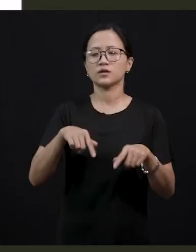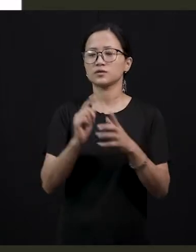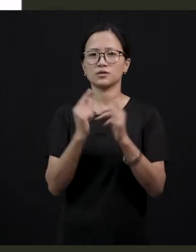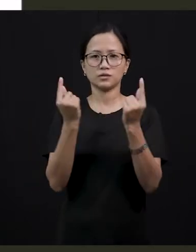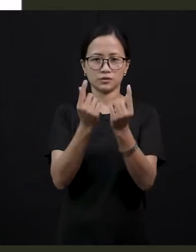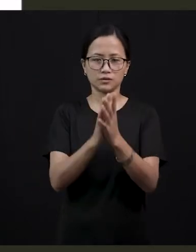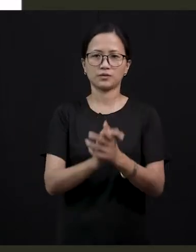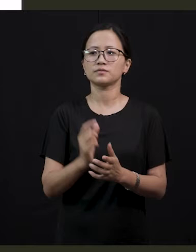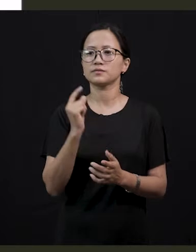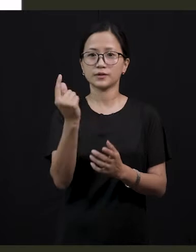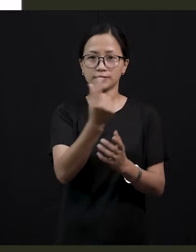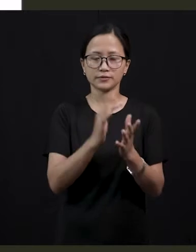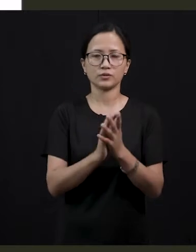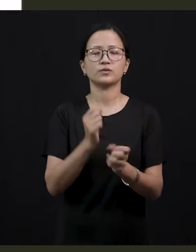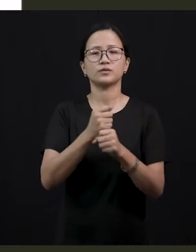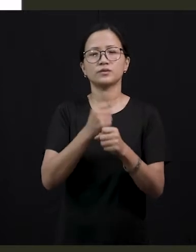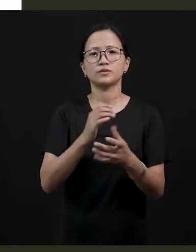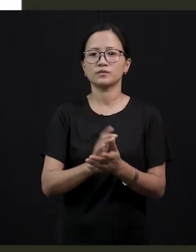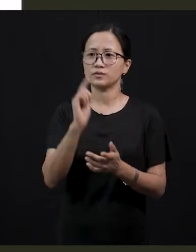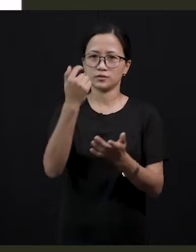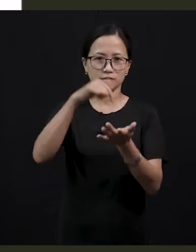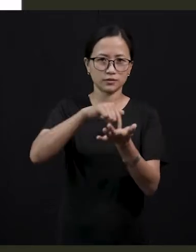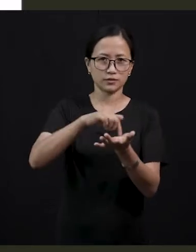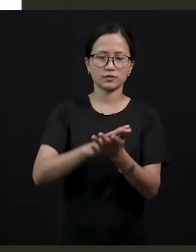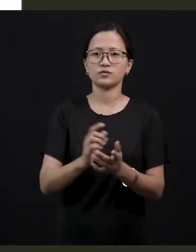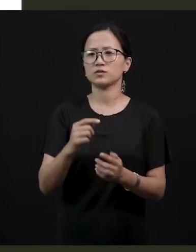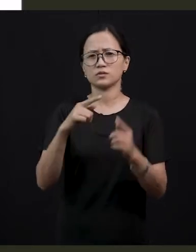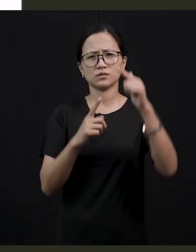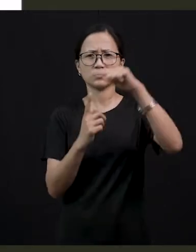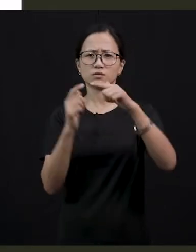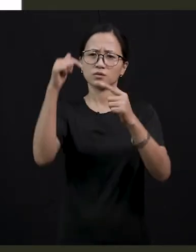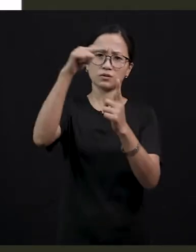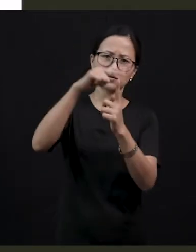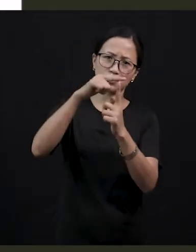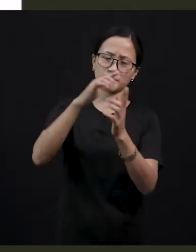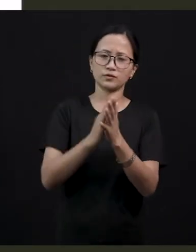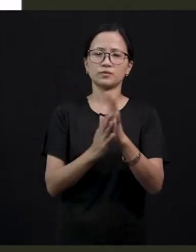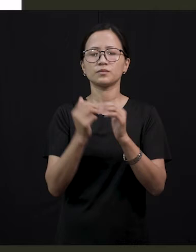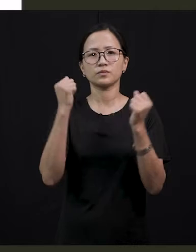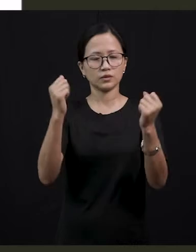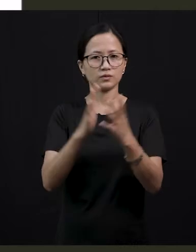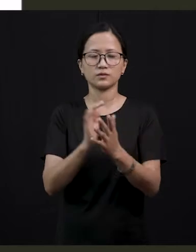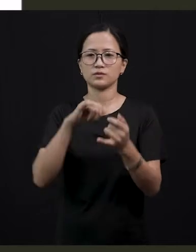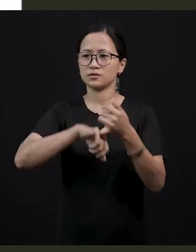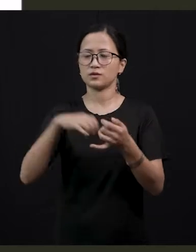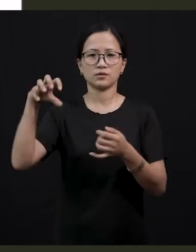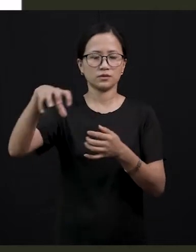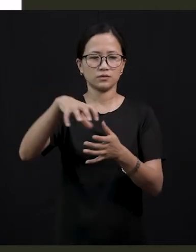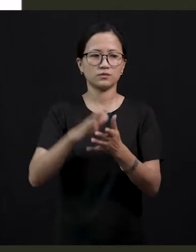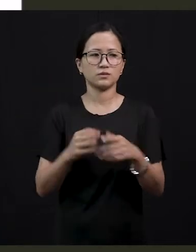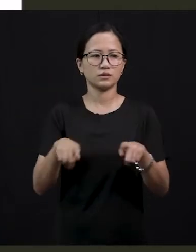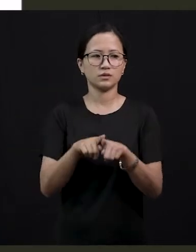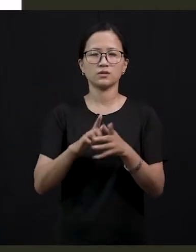government says. So the central government is on the top of the power, then comes your state government and then your local